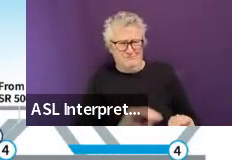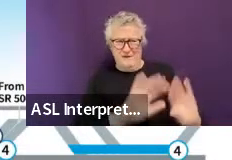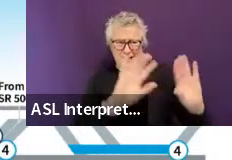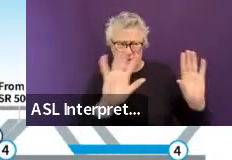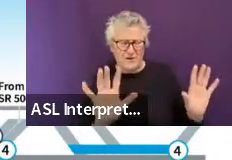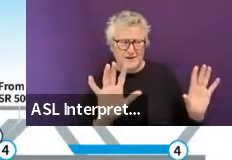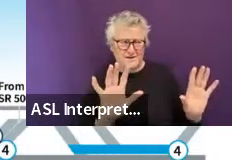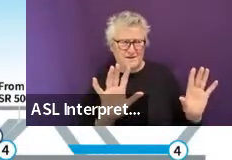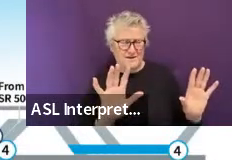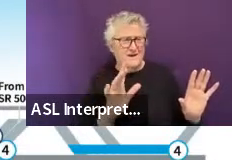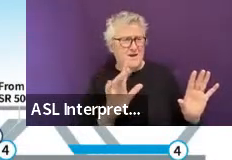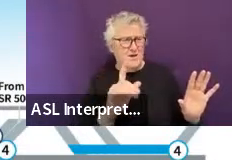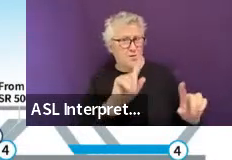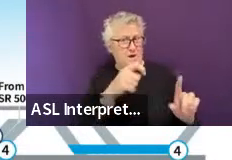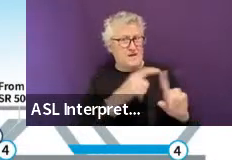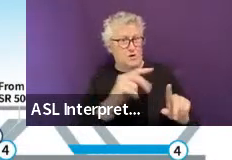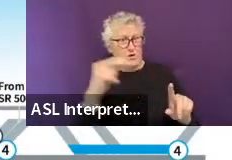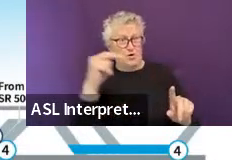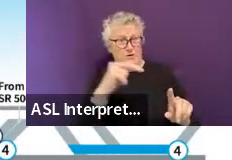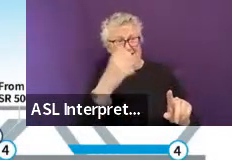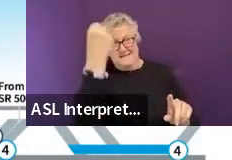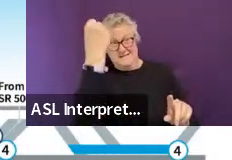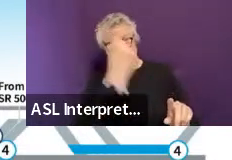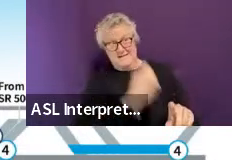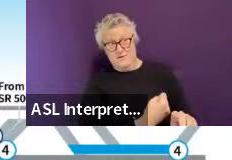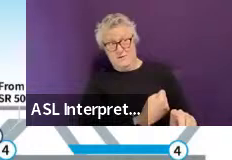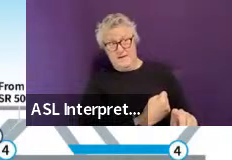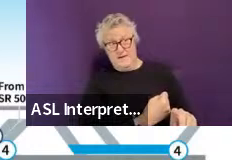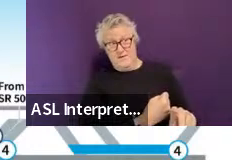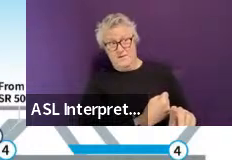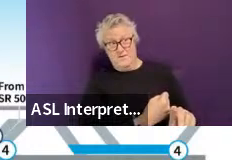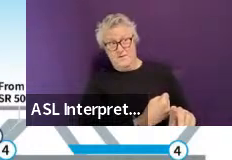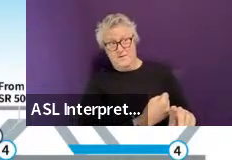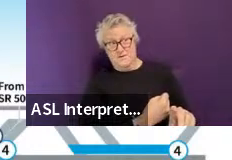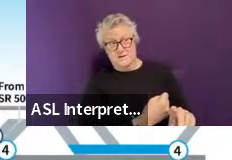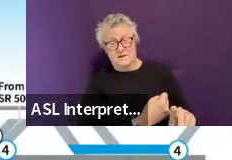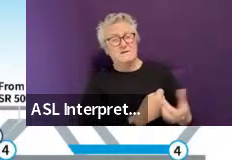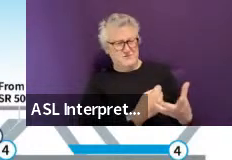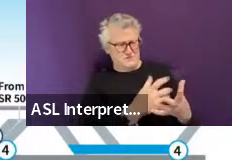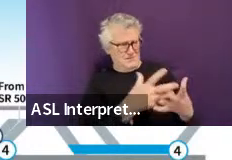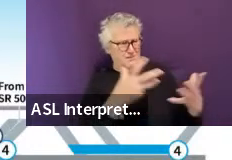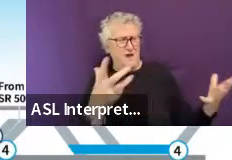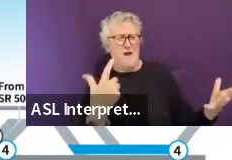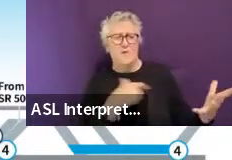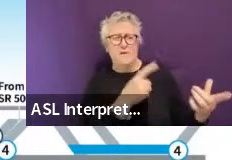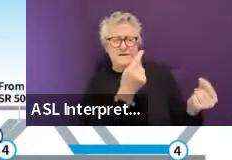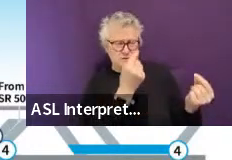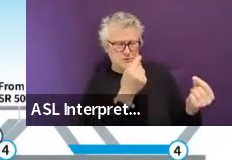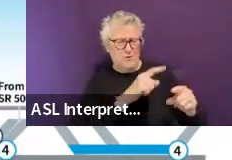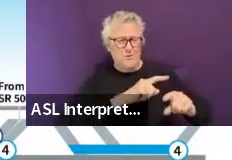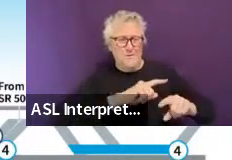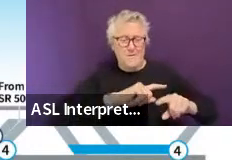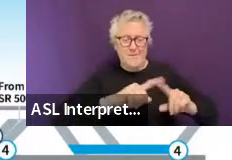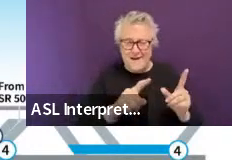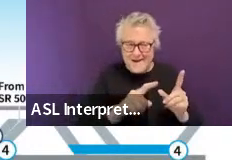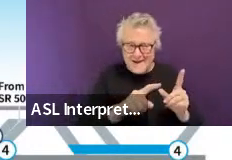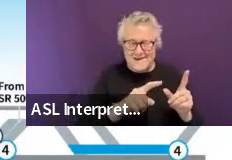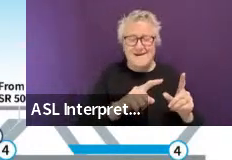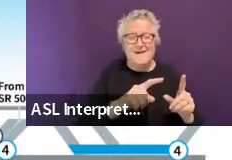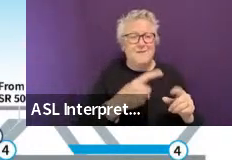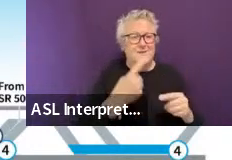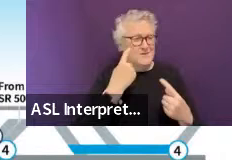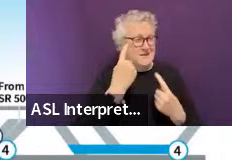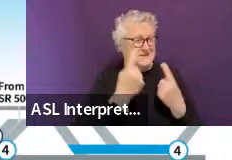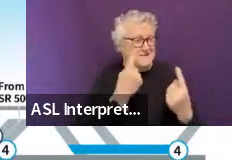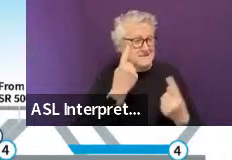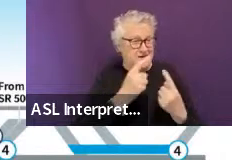at the bridge, but the system that we've put in place and the policy decisions that we've made, that it's